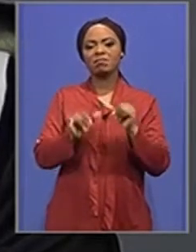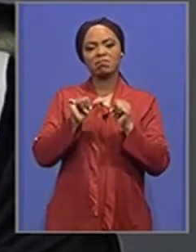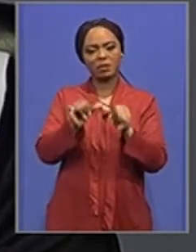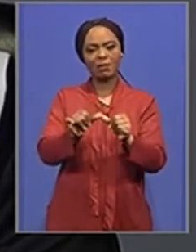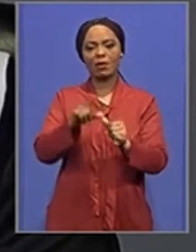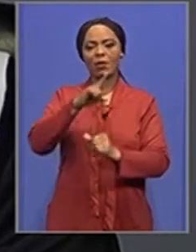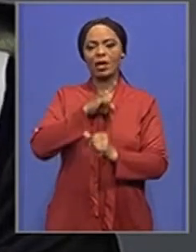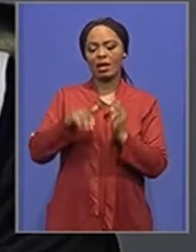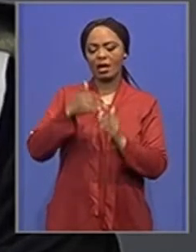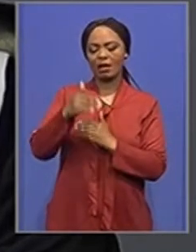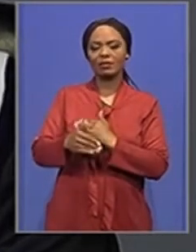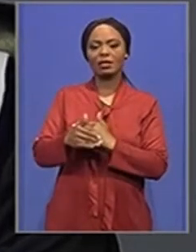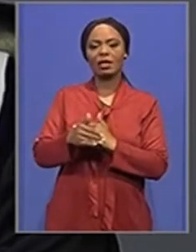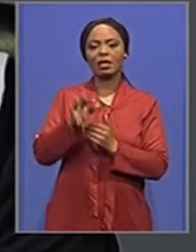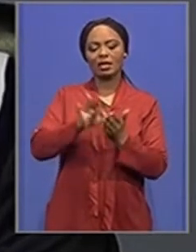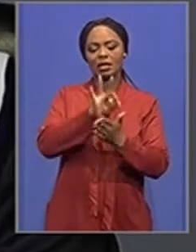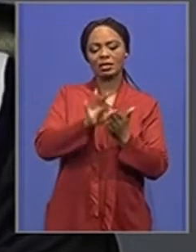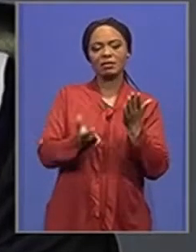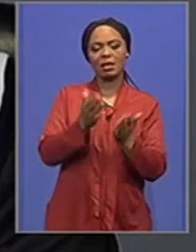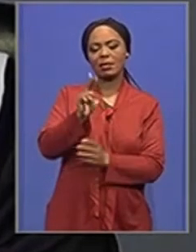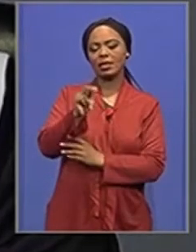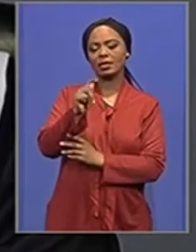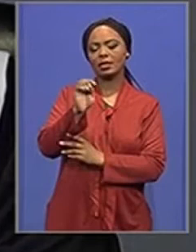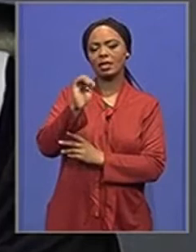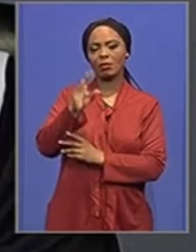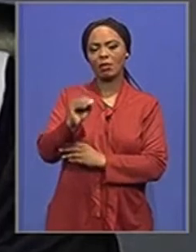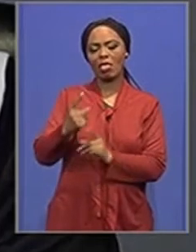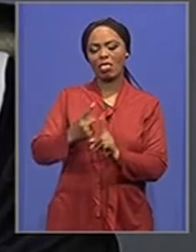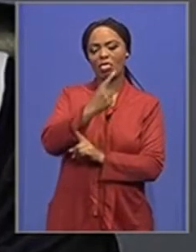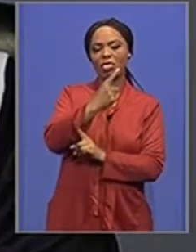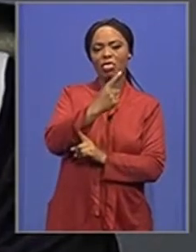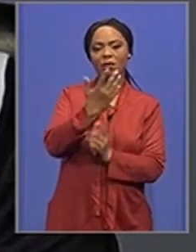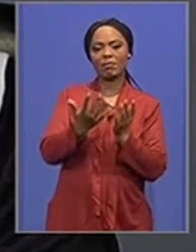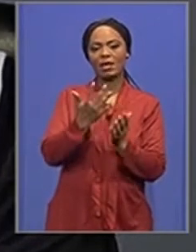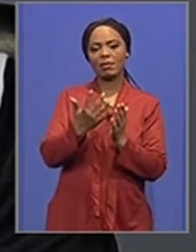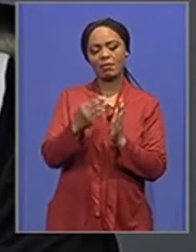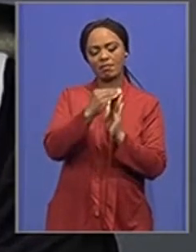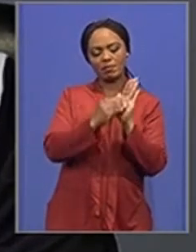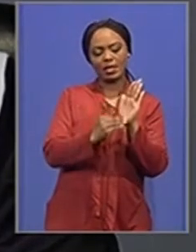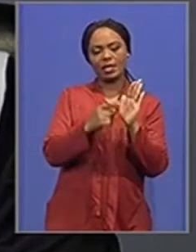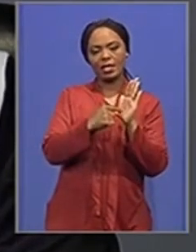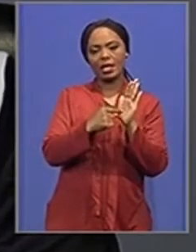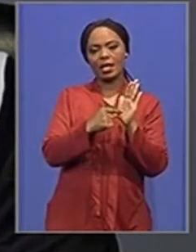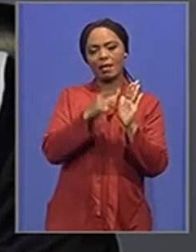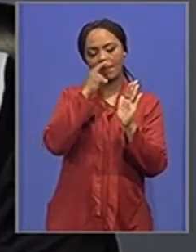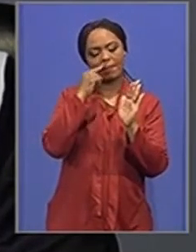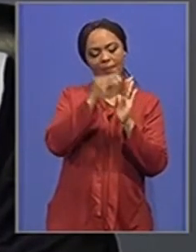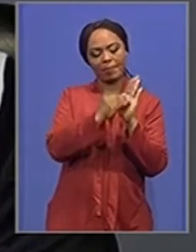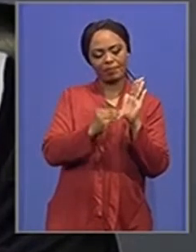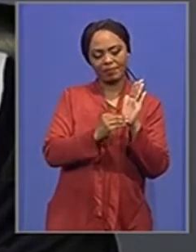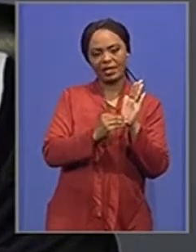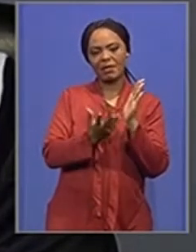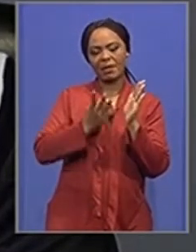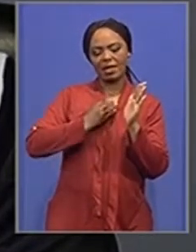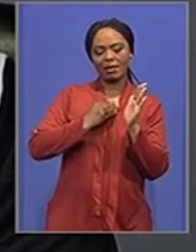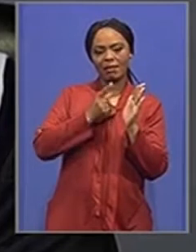that Ndebo might have sneaked his way into the list by undermining a populist process